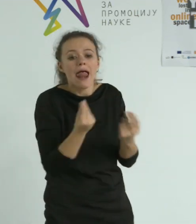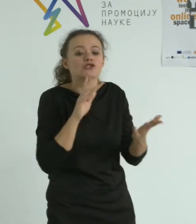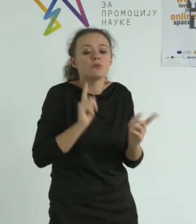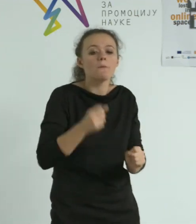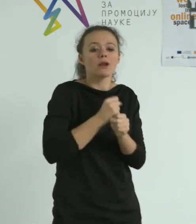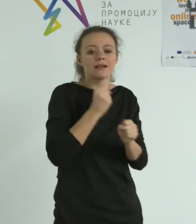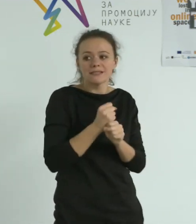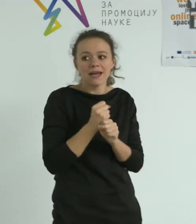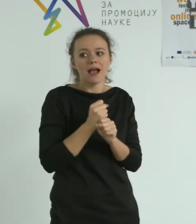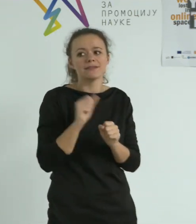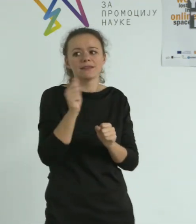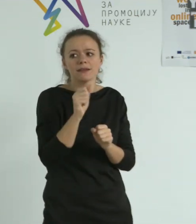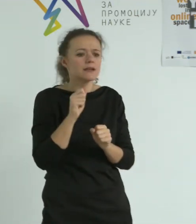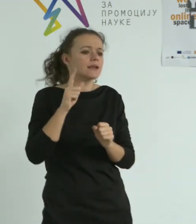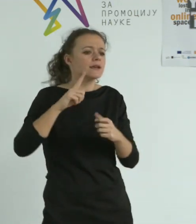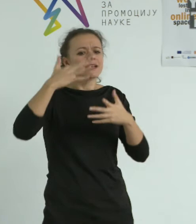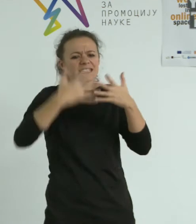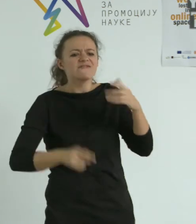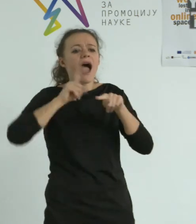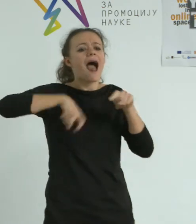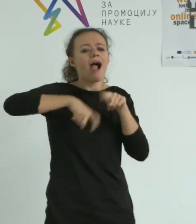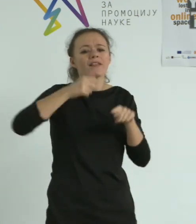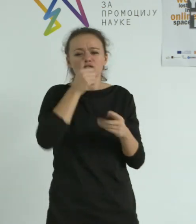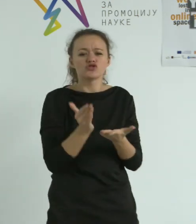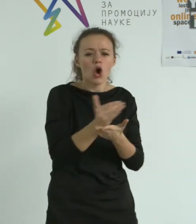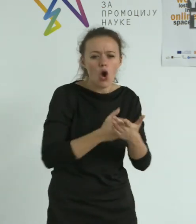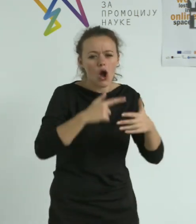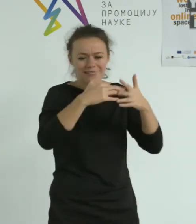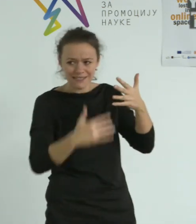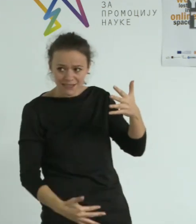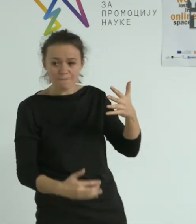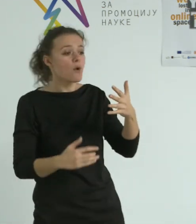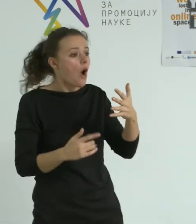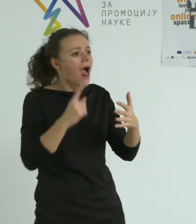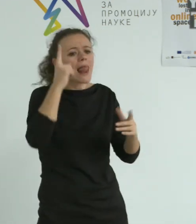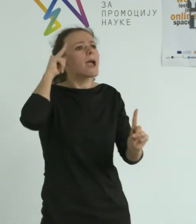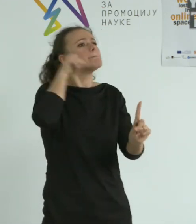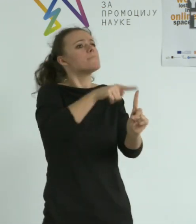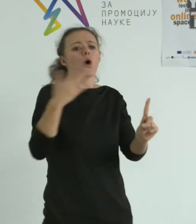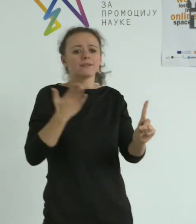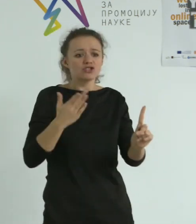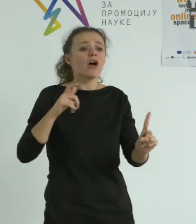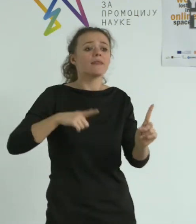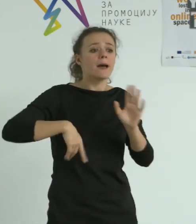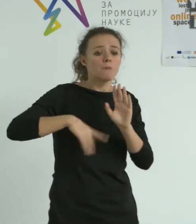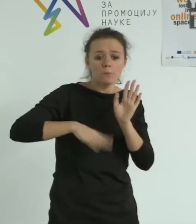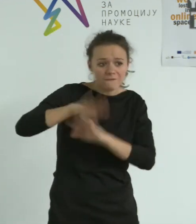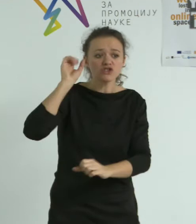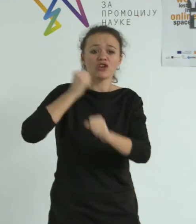just videos or whichever tools we use. The point is we need to work a bit more on their